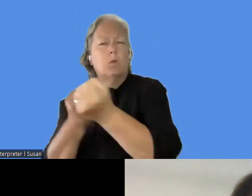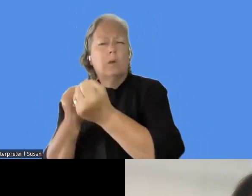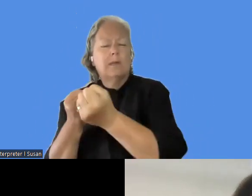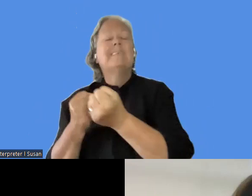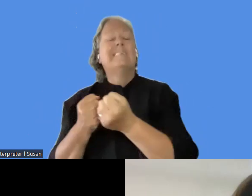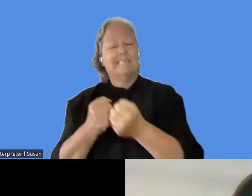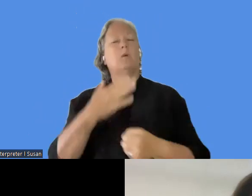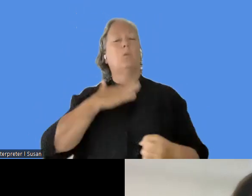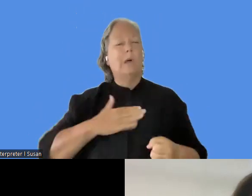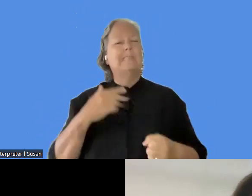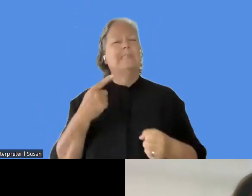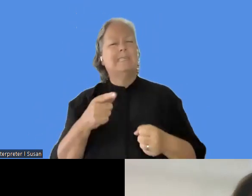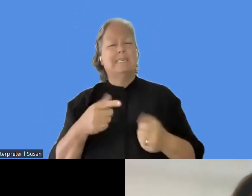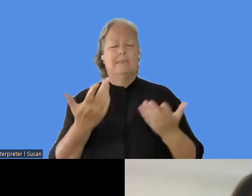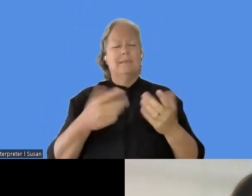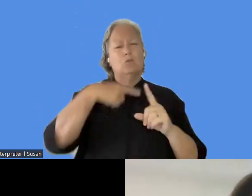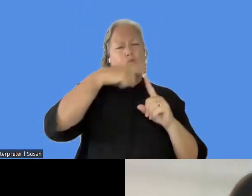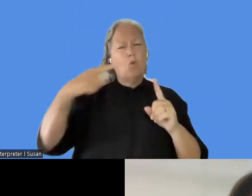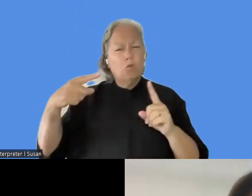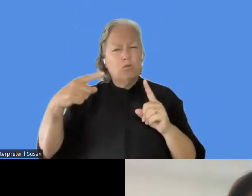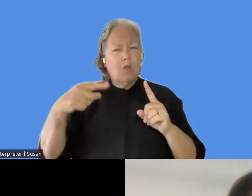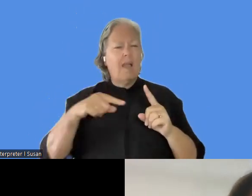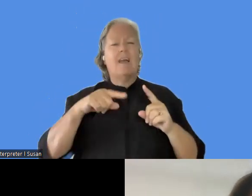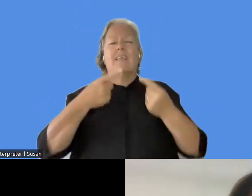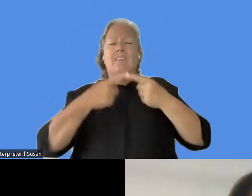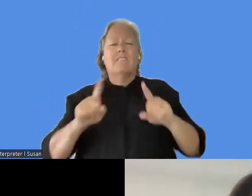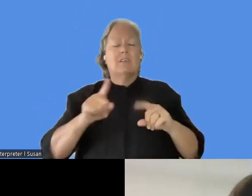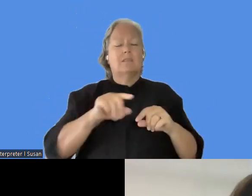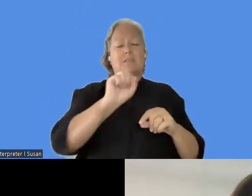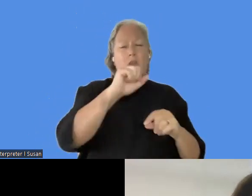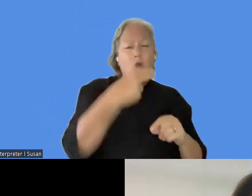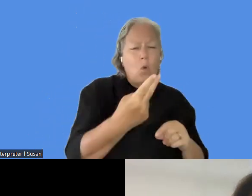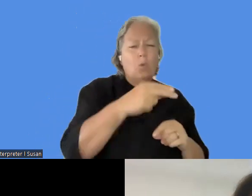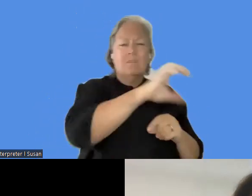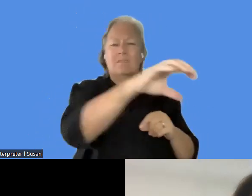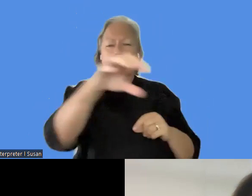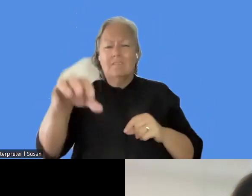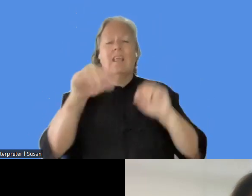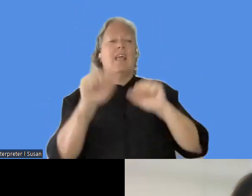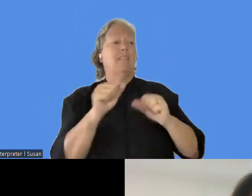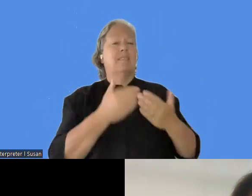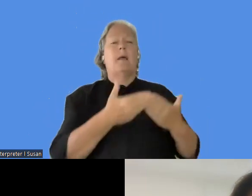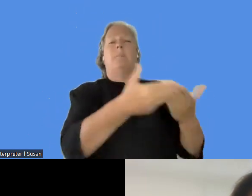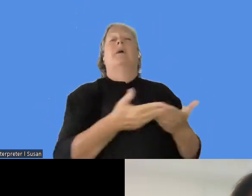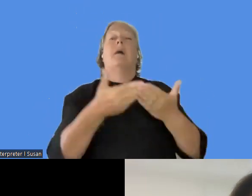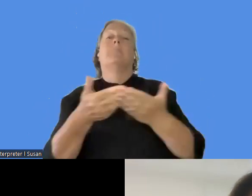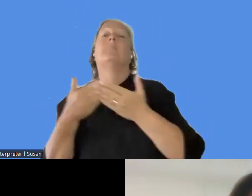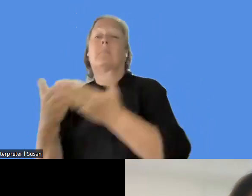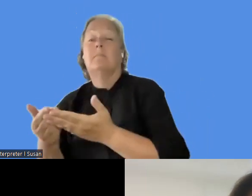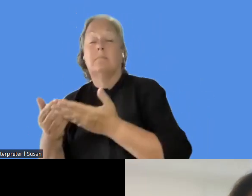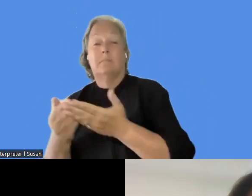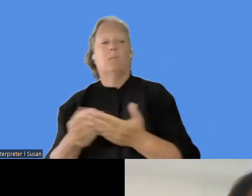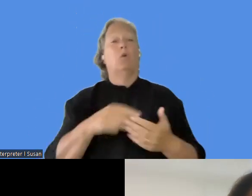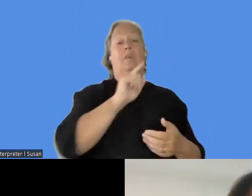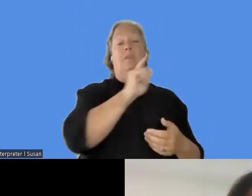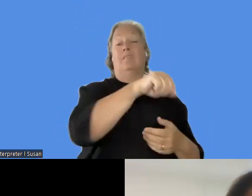from various stakeholders. Different data sources serve different purposes, and each stakeholder will have a vital role